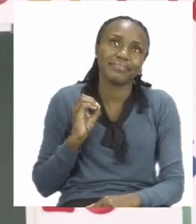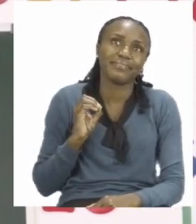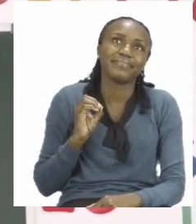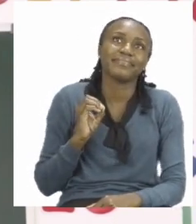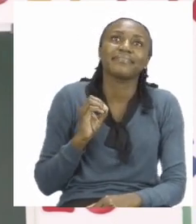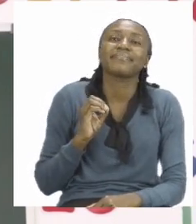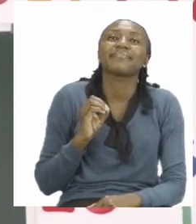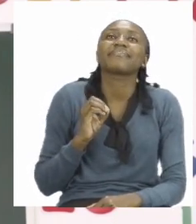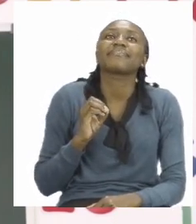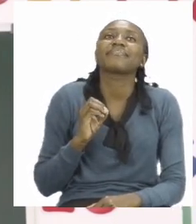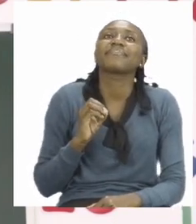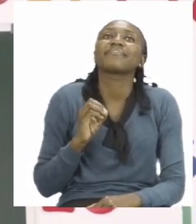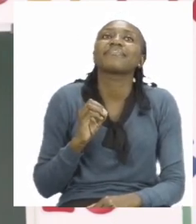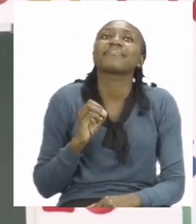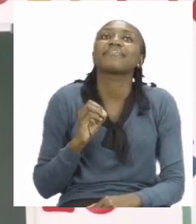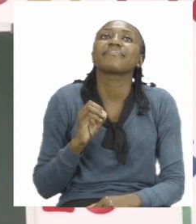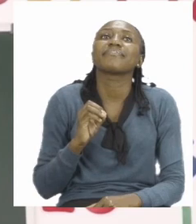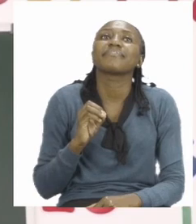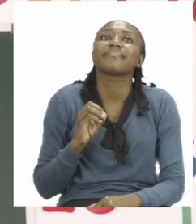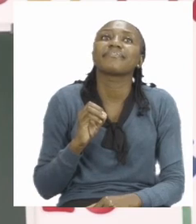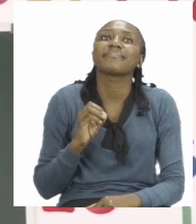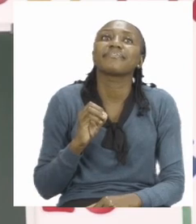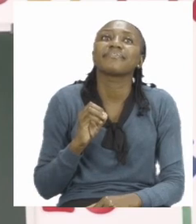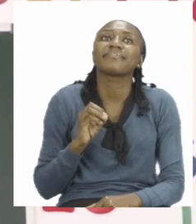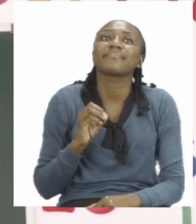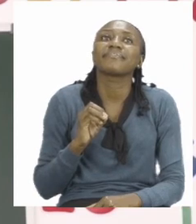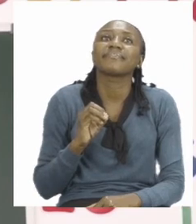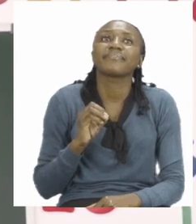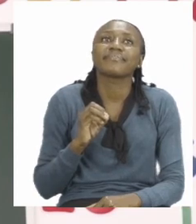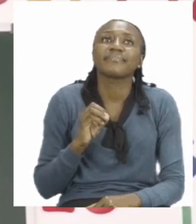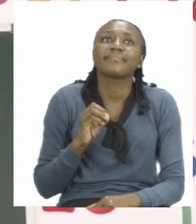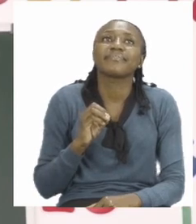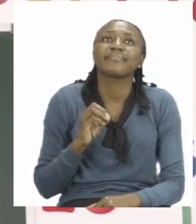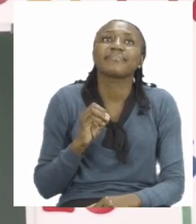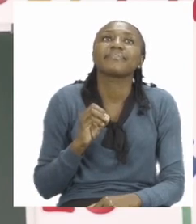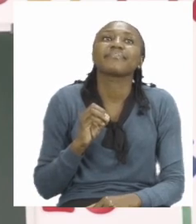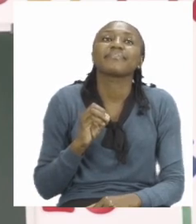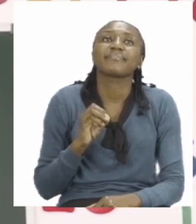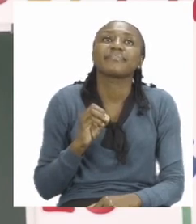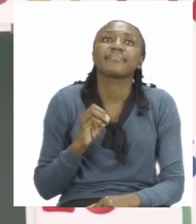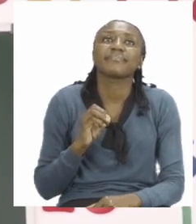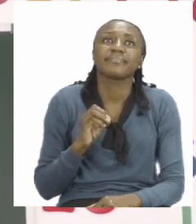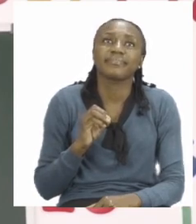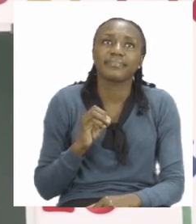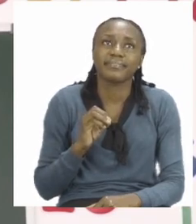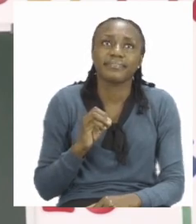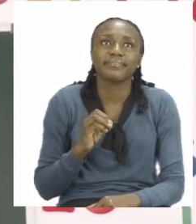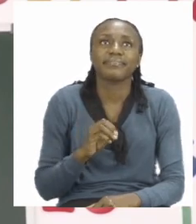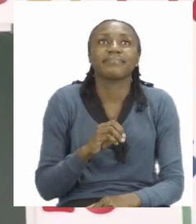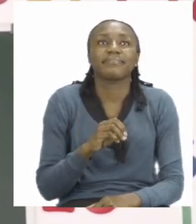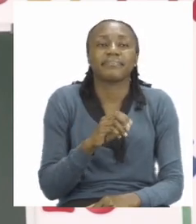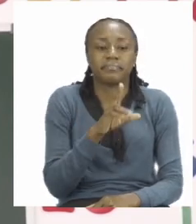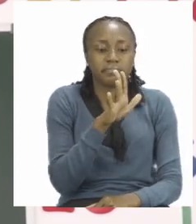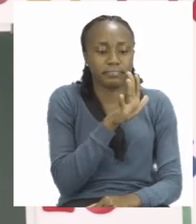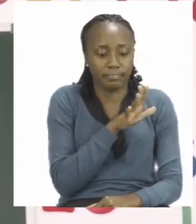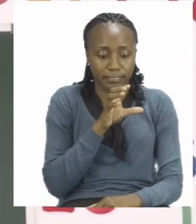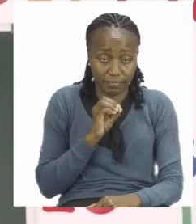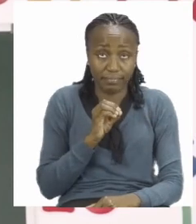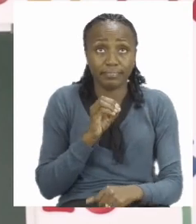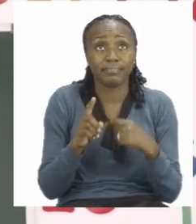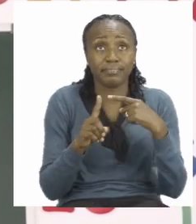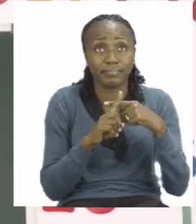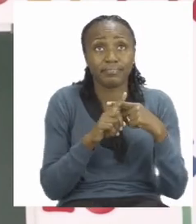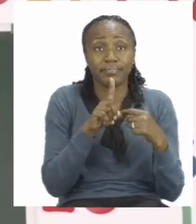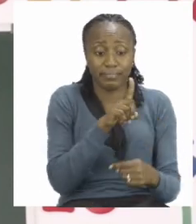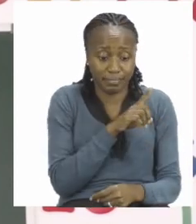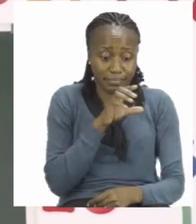70. So we now know that if we say 50 cents plus 10 cents plus